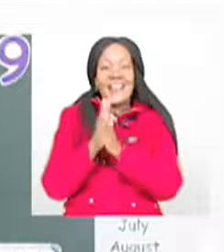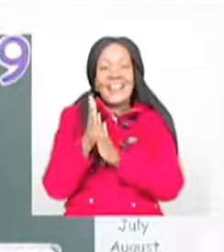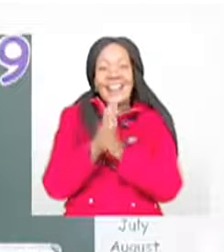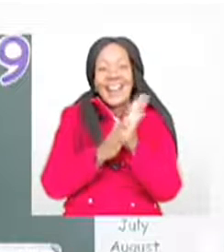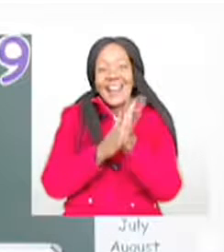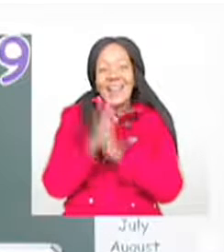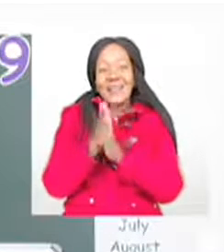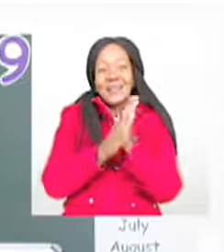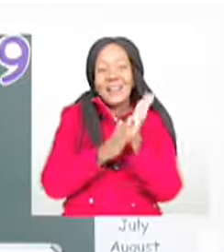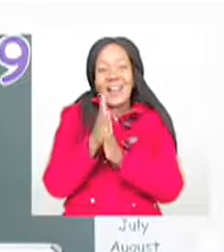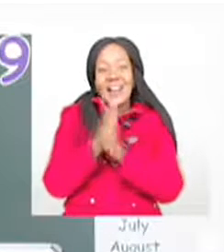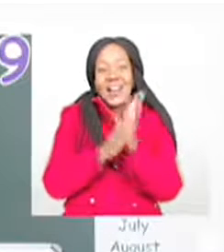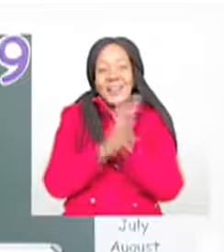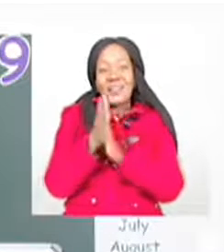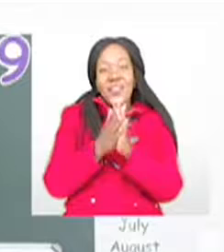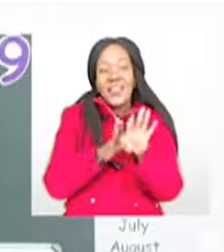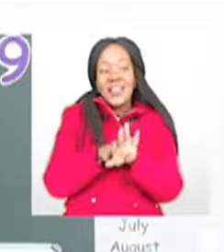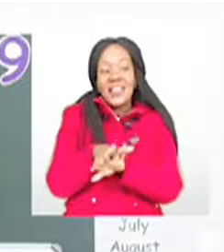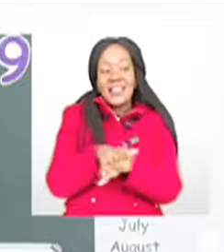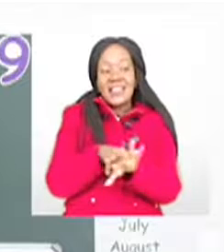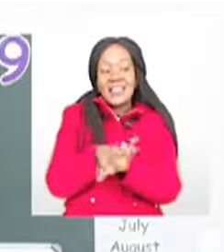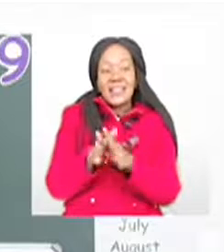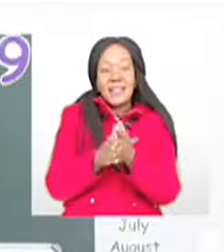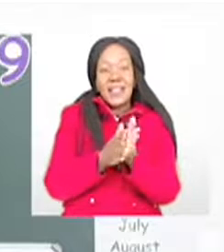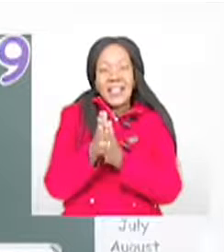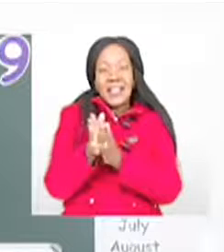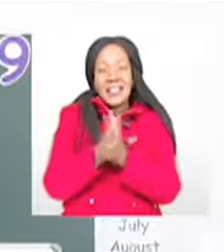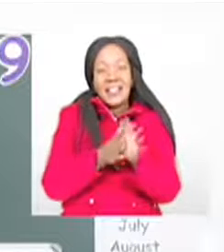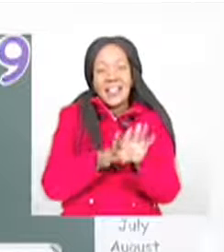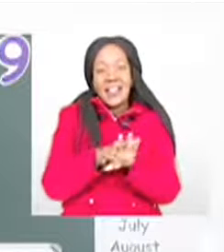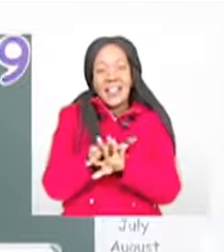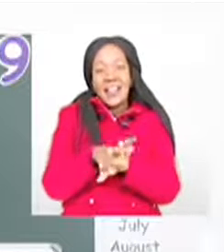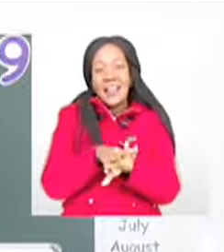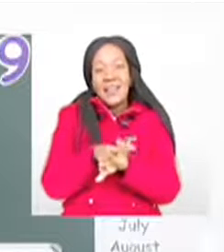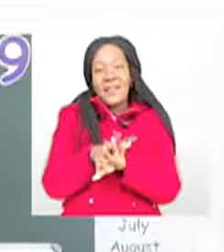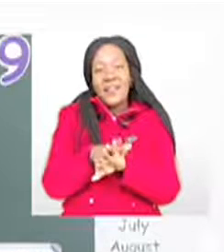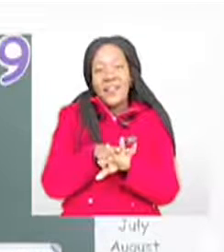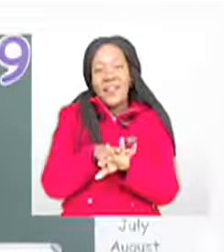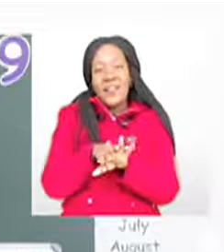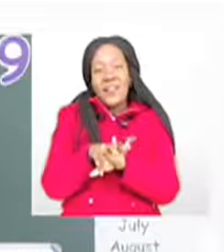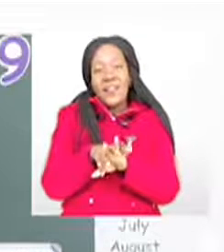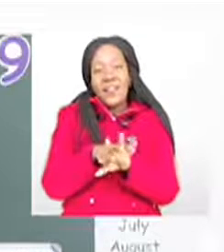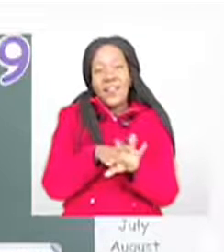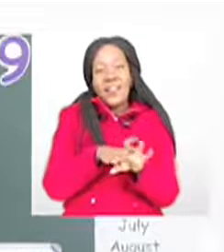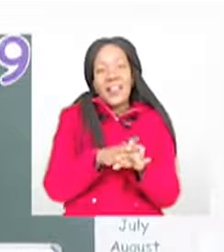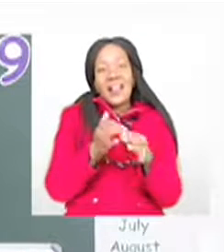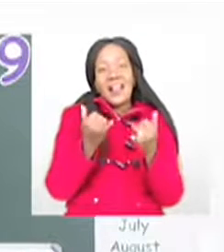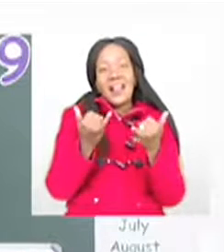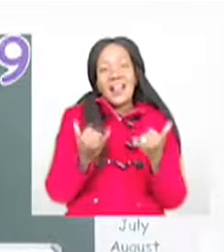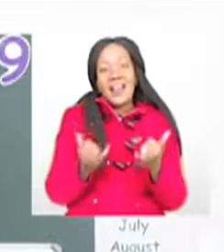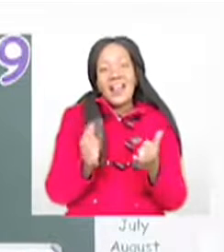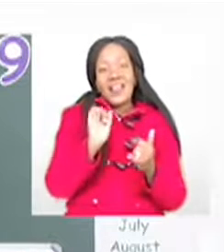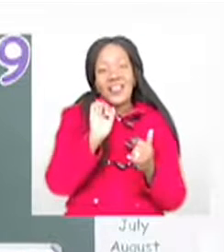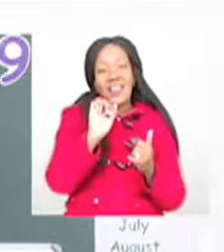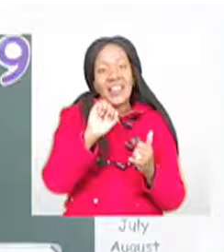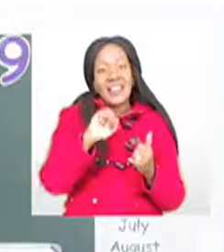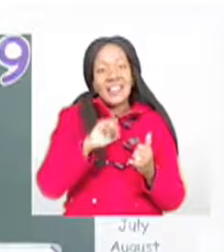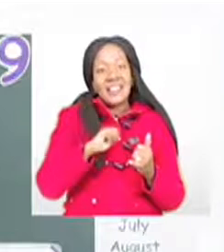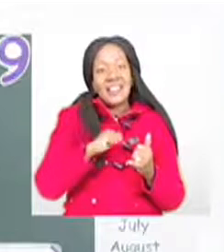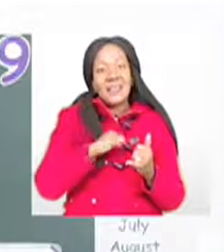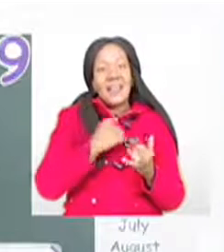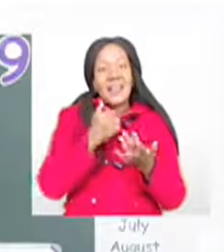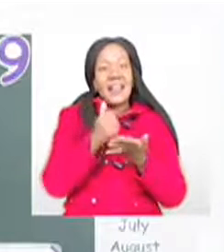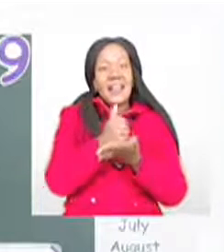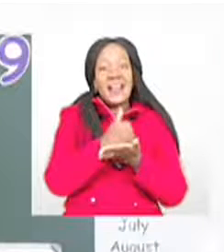Rub, rub, rub your hands back, inside and forth. Now your